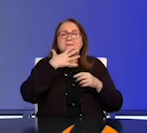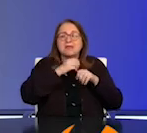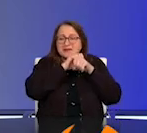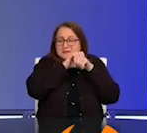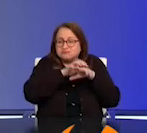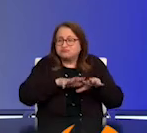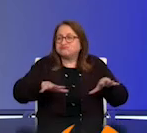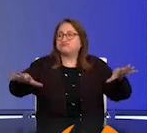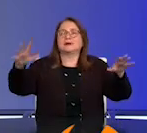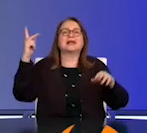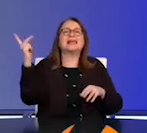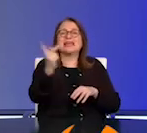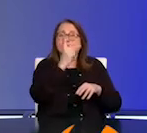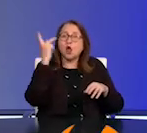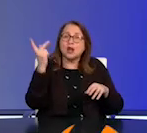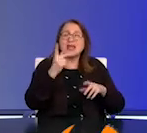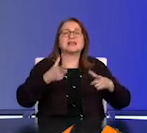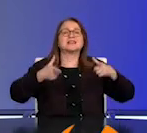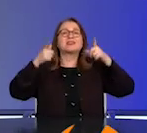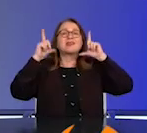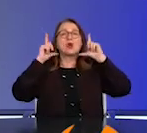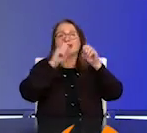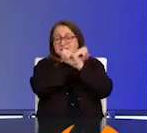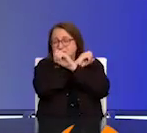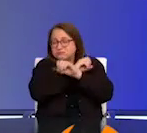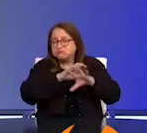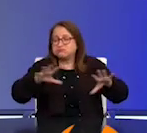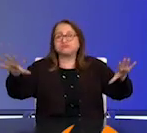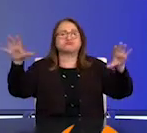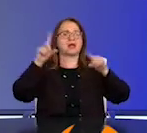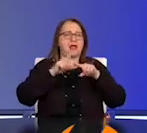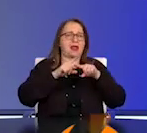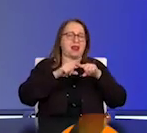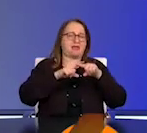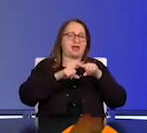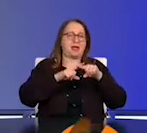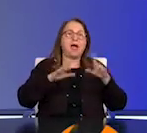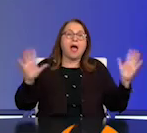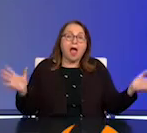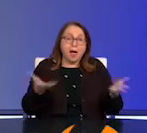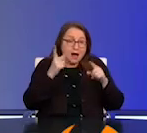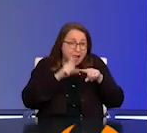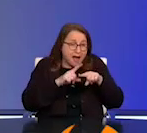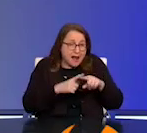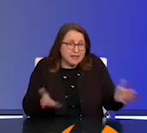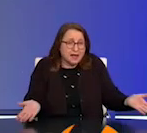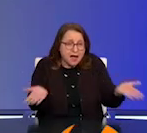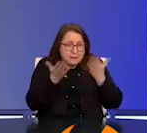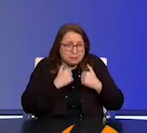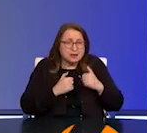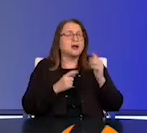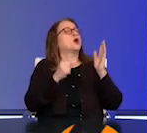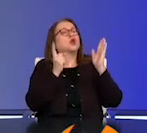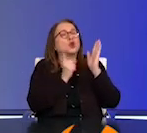and our democracies. Without her, our laws, our art,